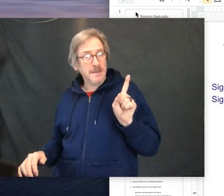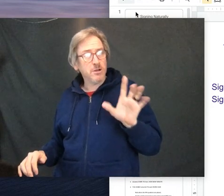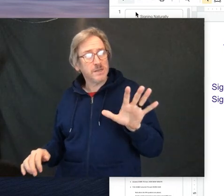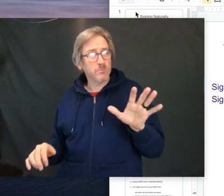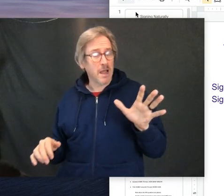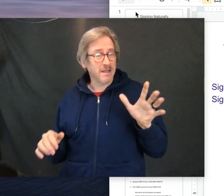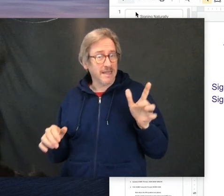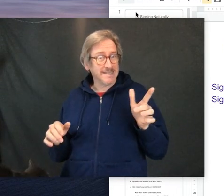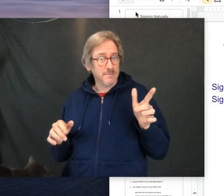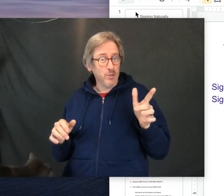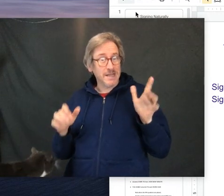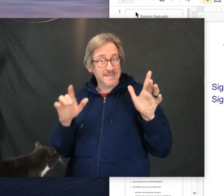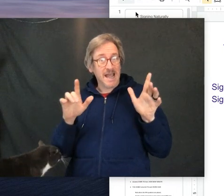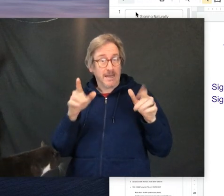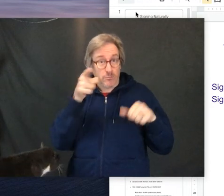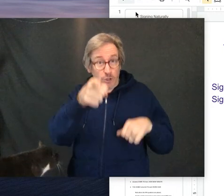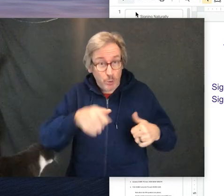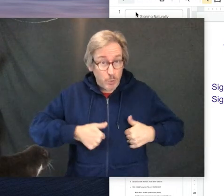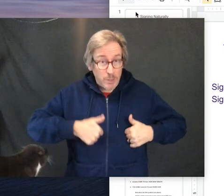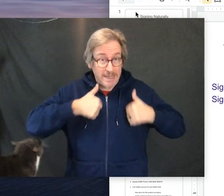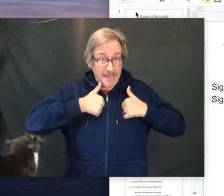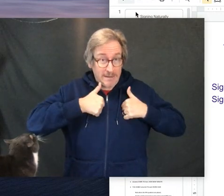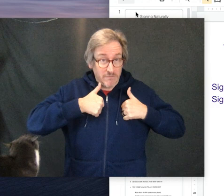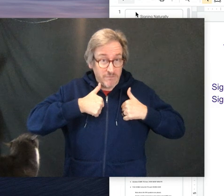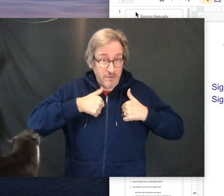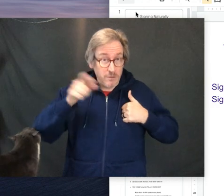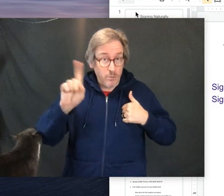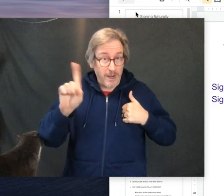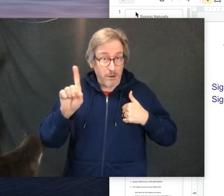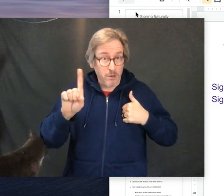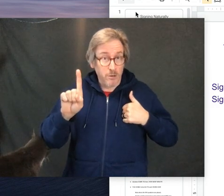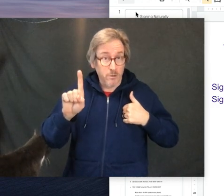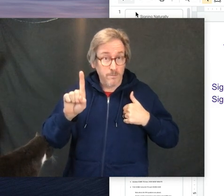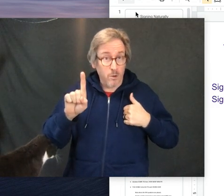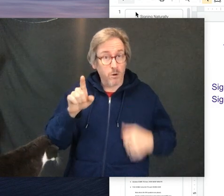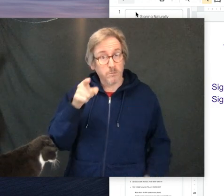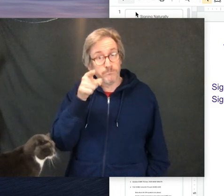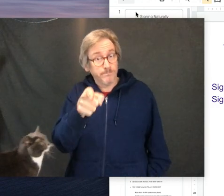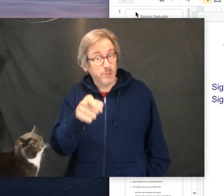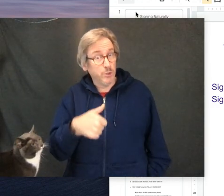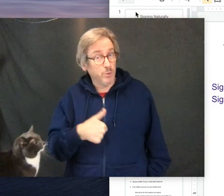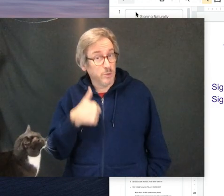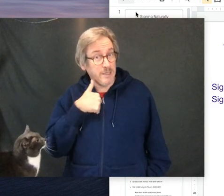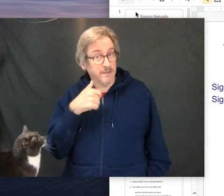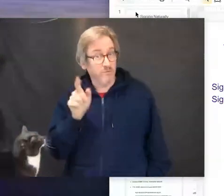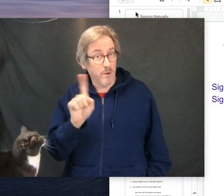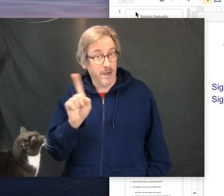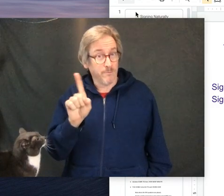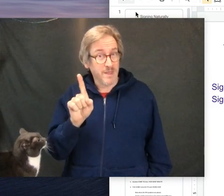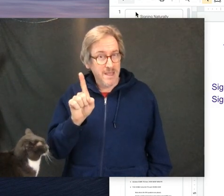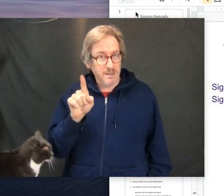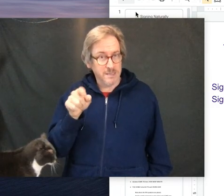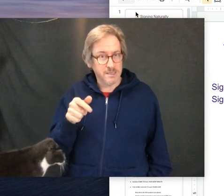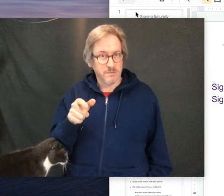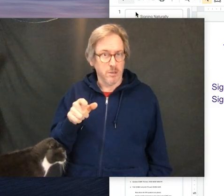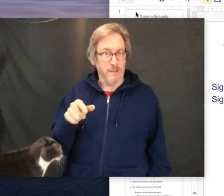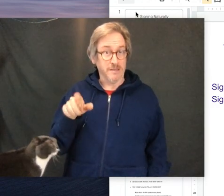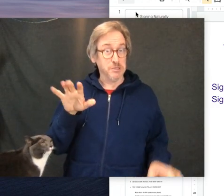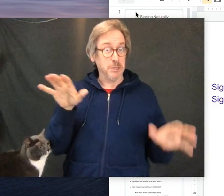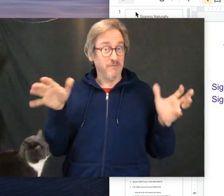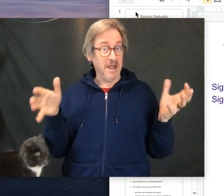Now notice, like you can sign you live where, or you live where. This